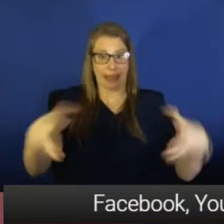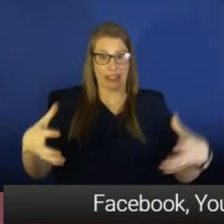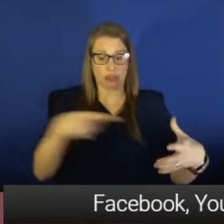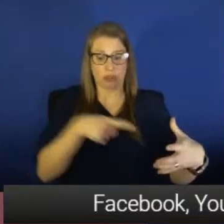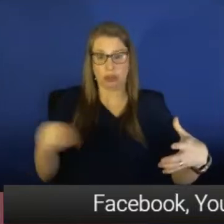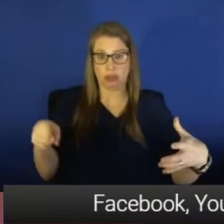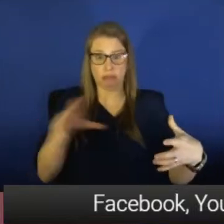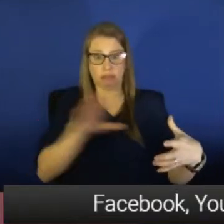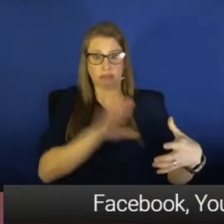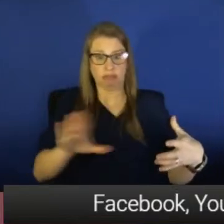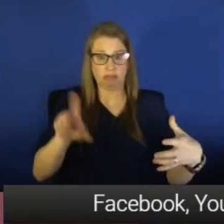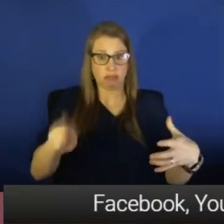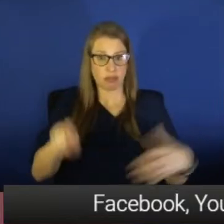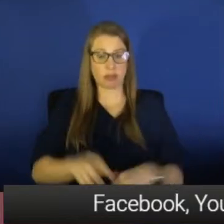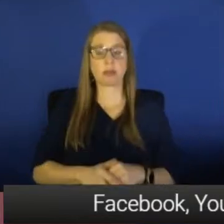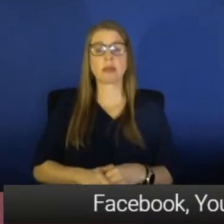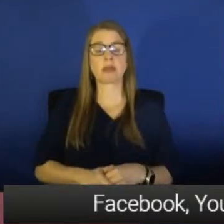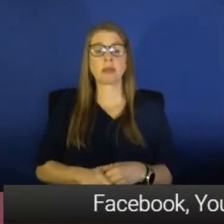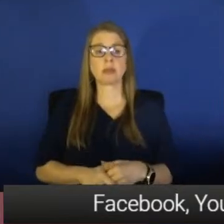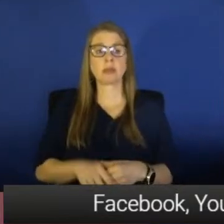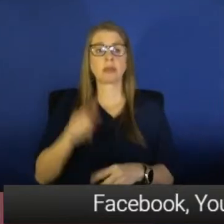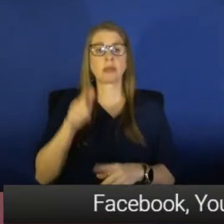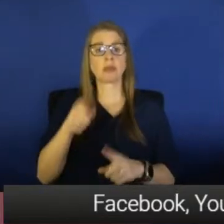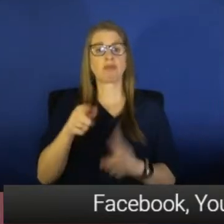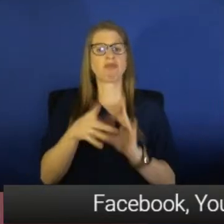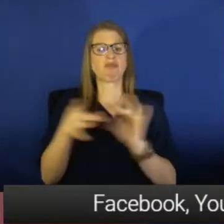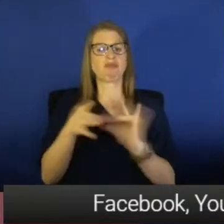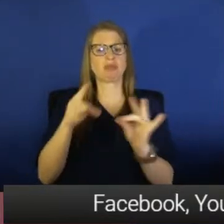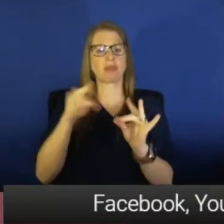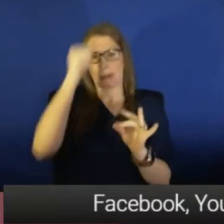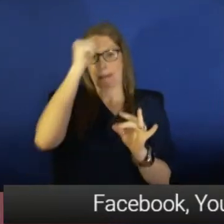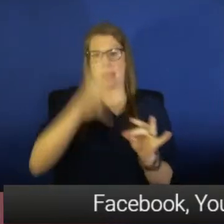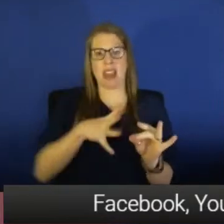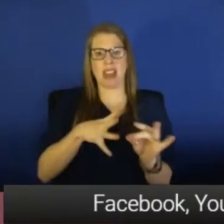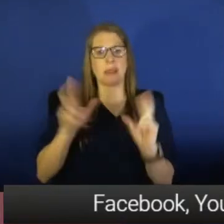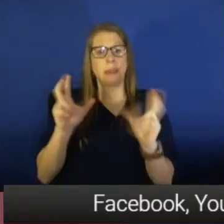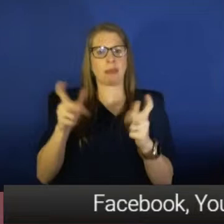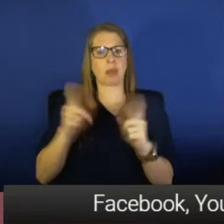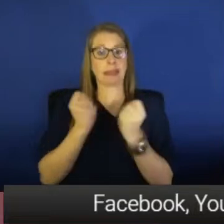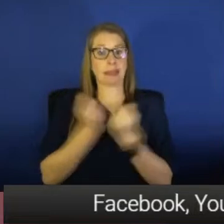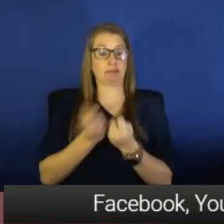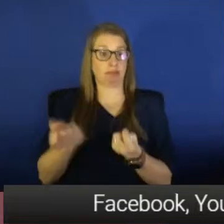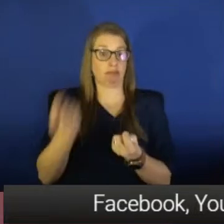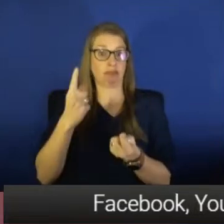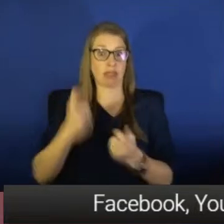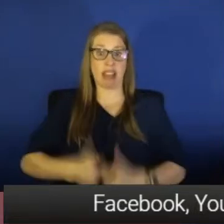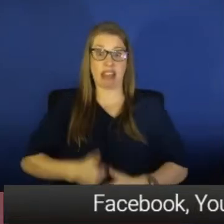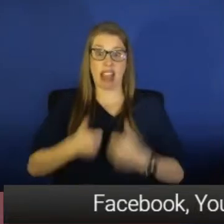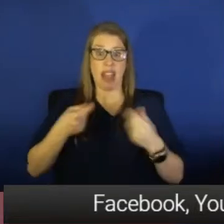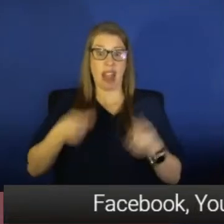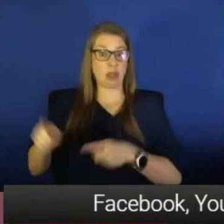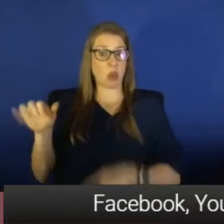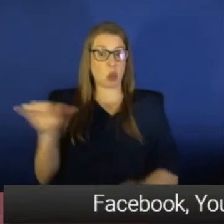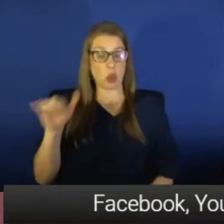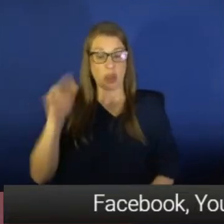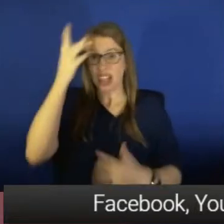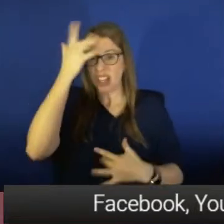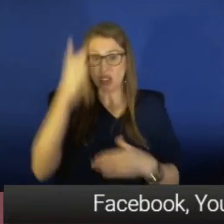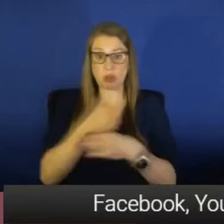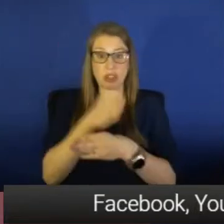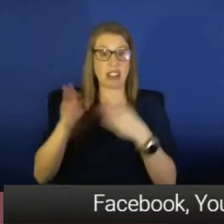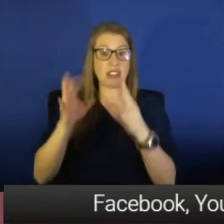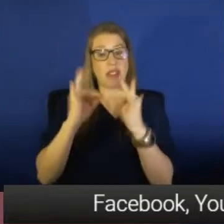pointed out, in this case, the men's basketball team, these young men, life happens too while you're going on. There's illness within the family,